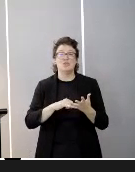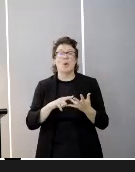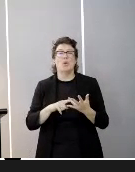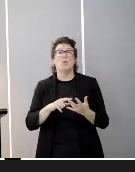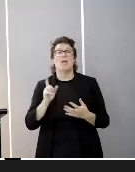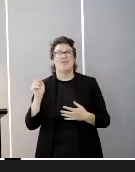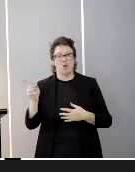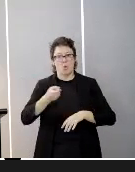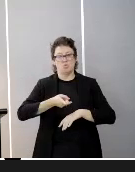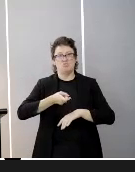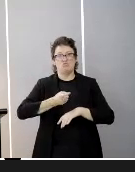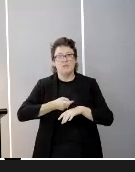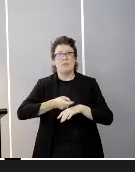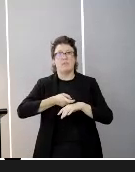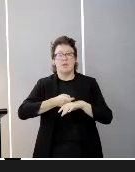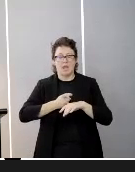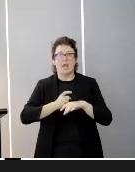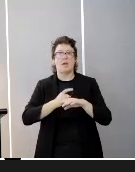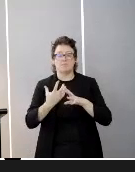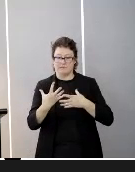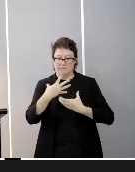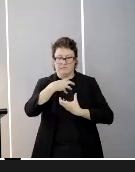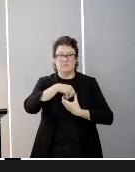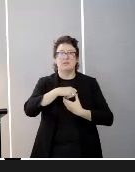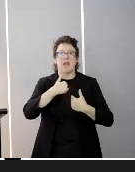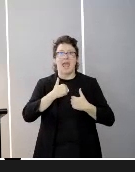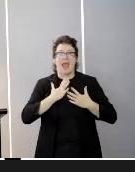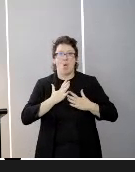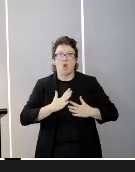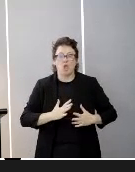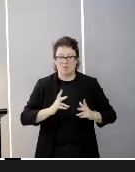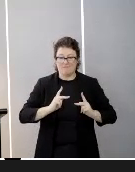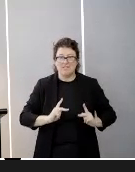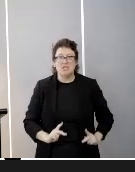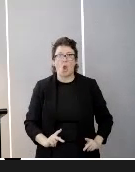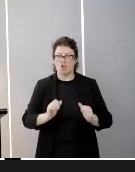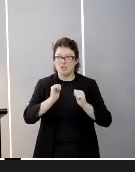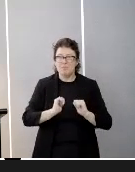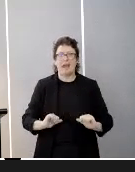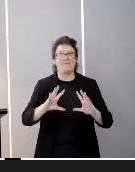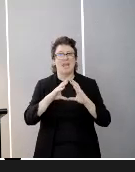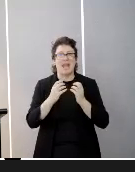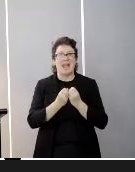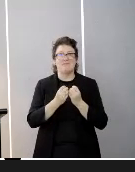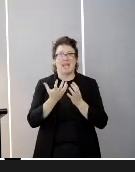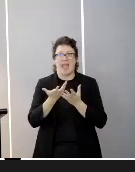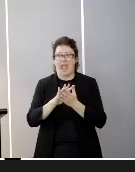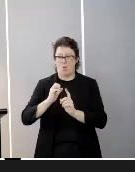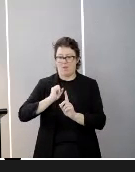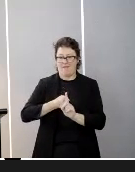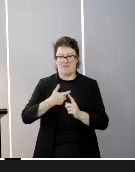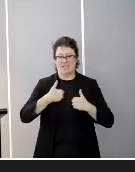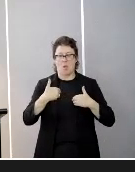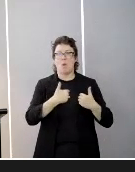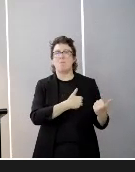These circadian rhythms really play a role in basically all human physiology and behavior and aspects of our well-being.